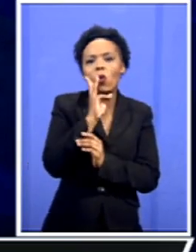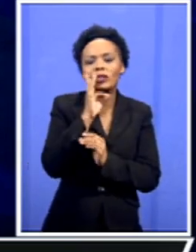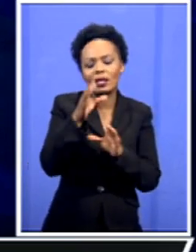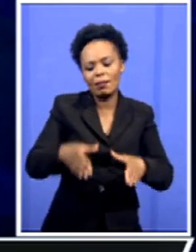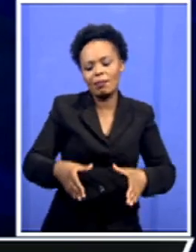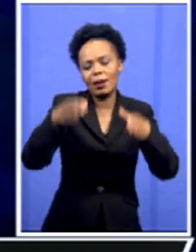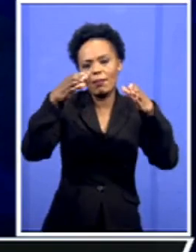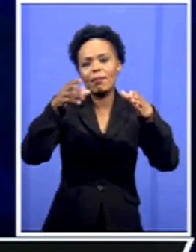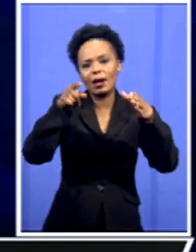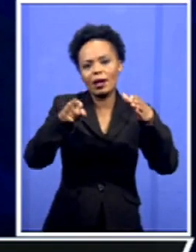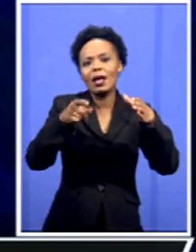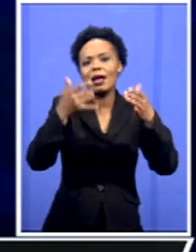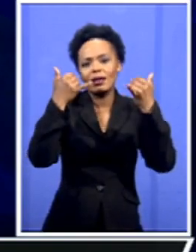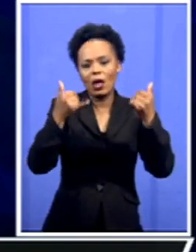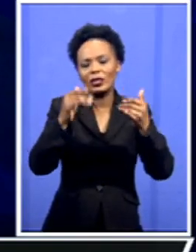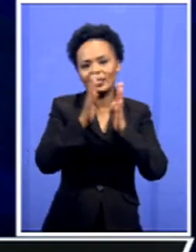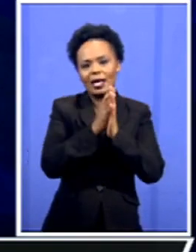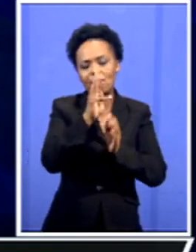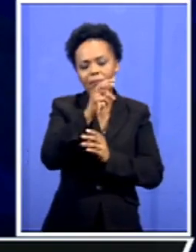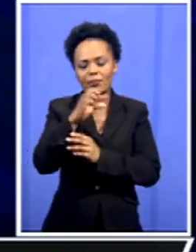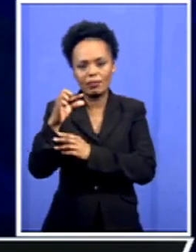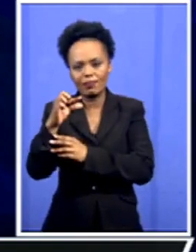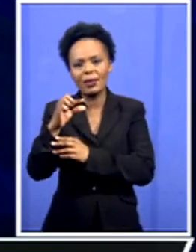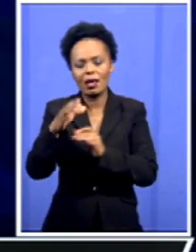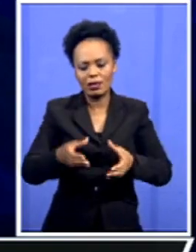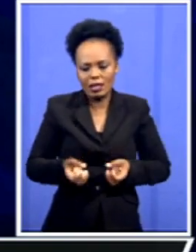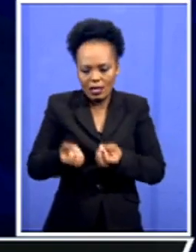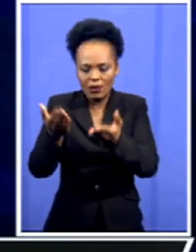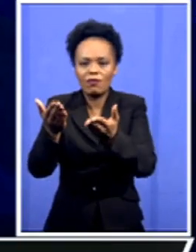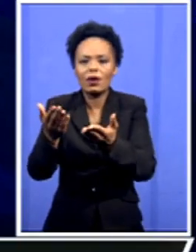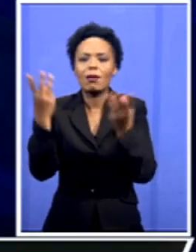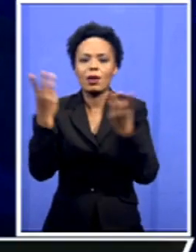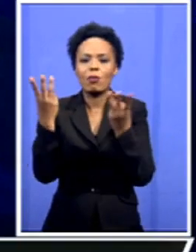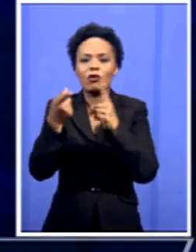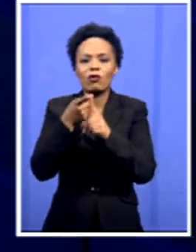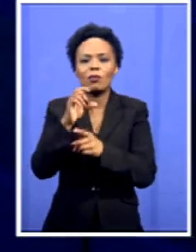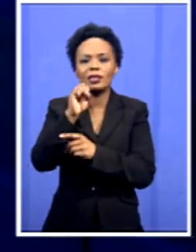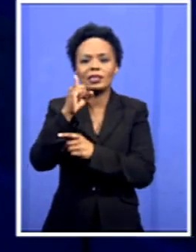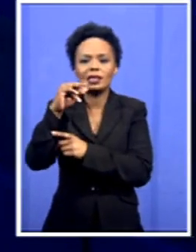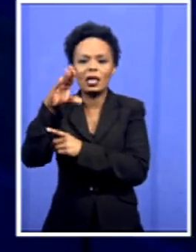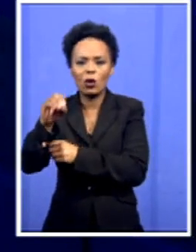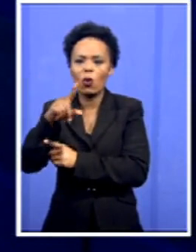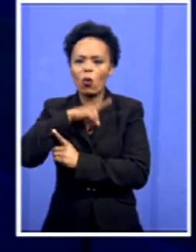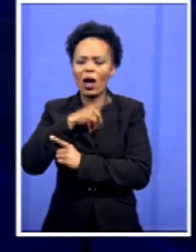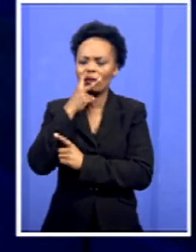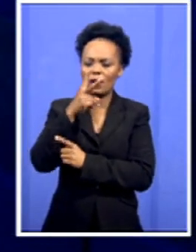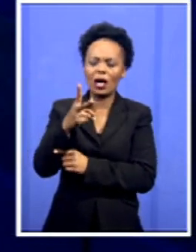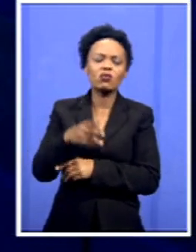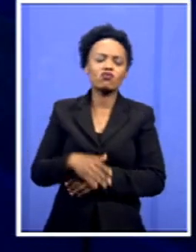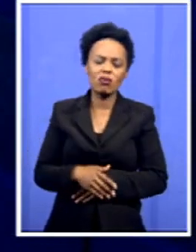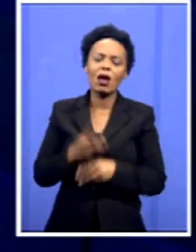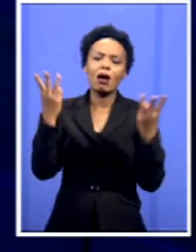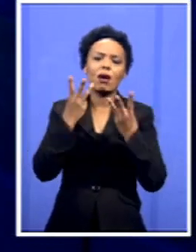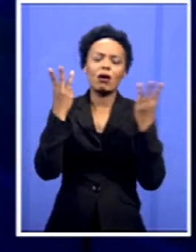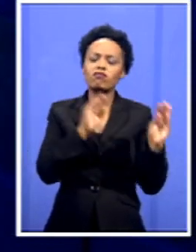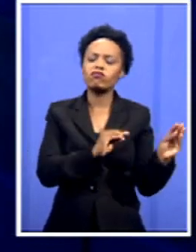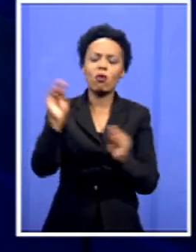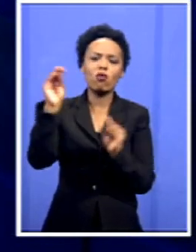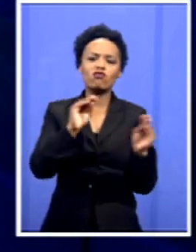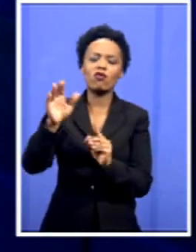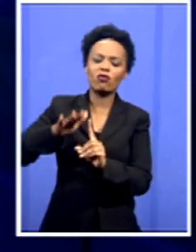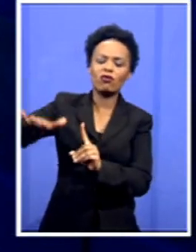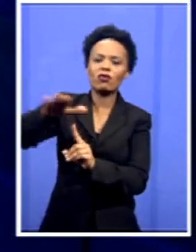will take water or give water to our residents in Citadel, because we've realized that Citadel is growing on a daily basis, and we must keep